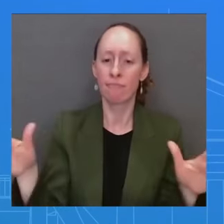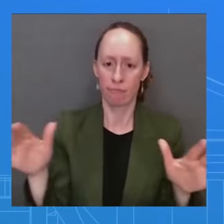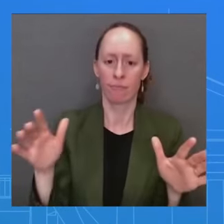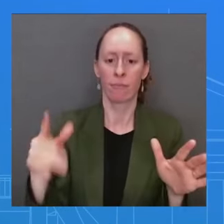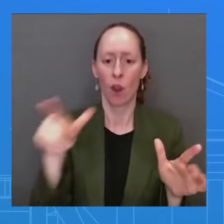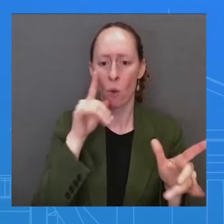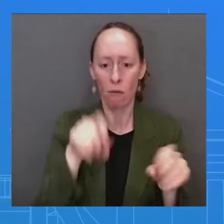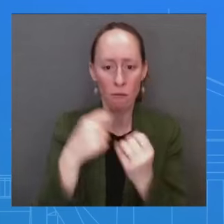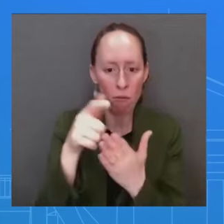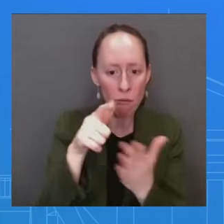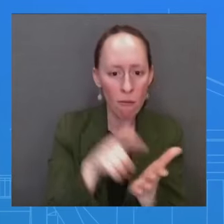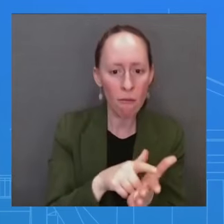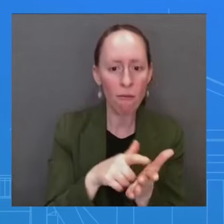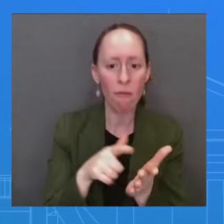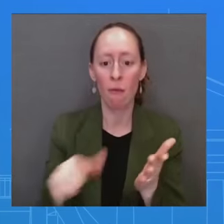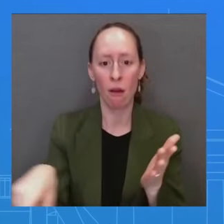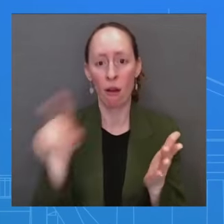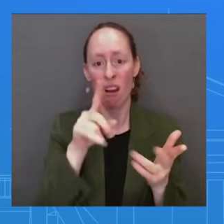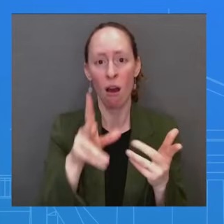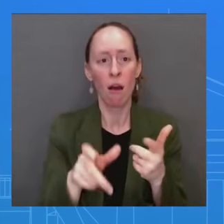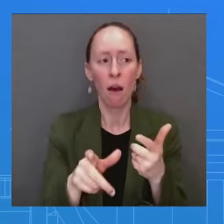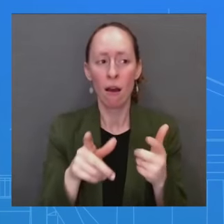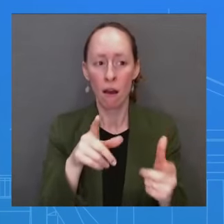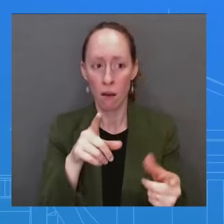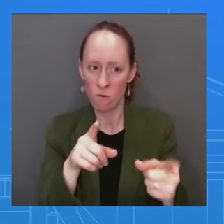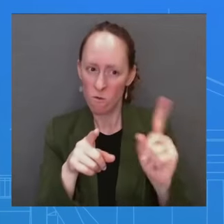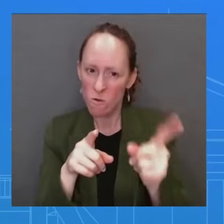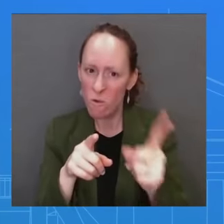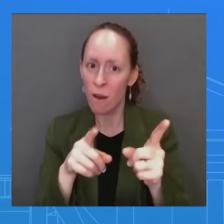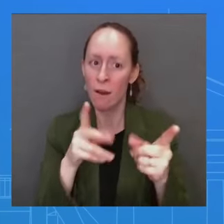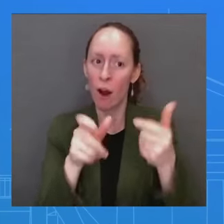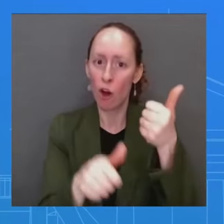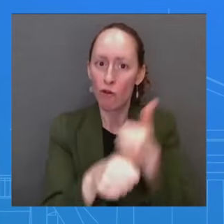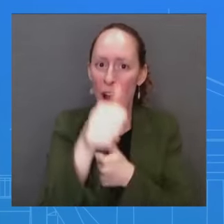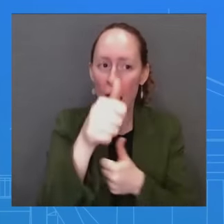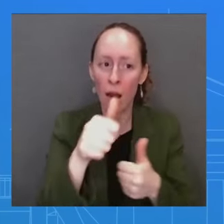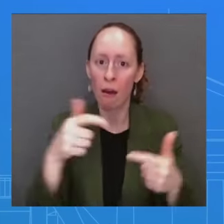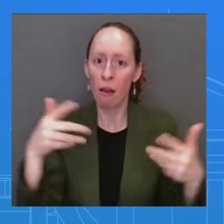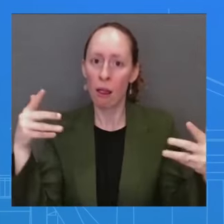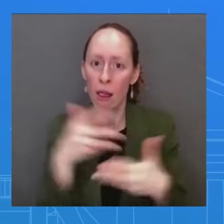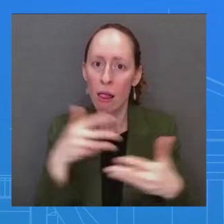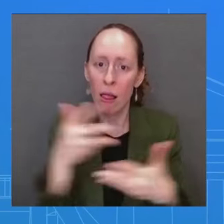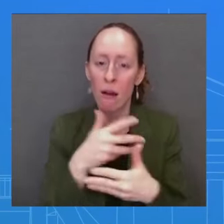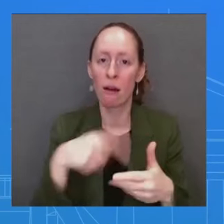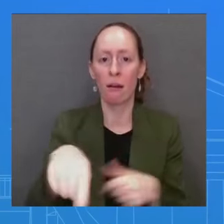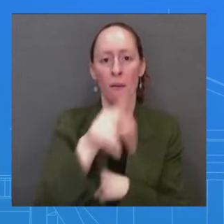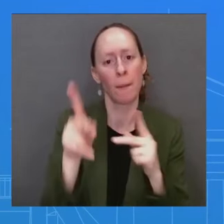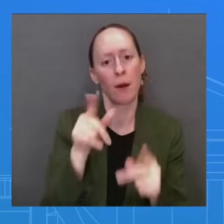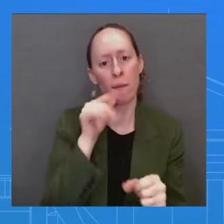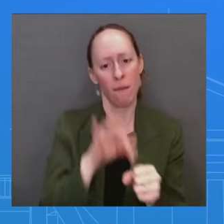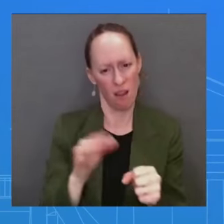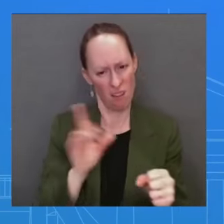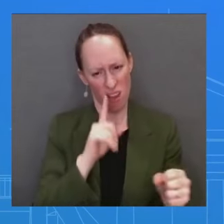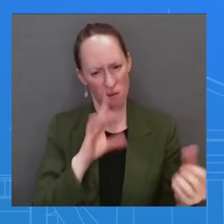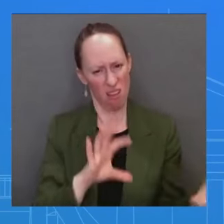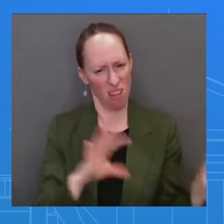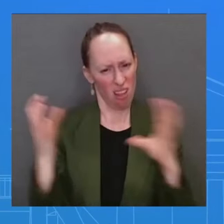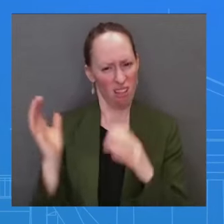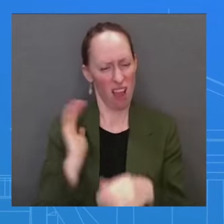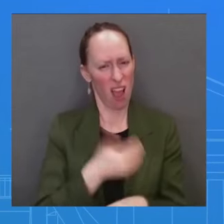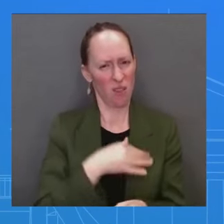prevent malign influence in our elections. Any threats of violence towards election workers and other attempts to undermine